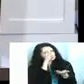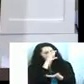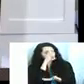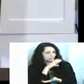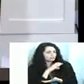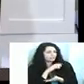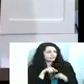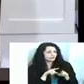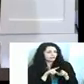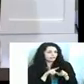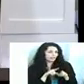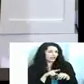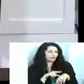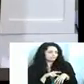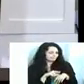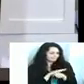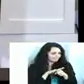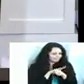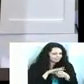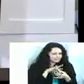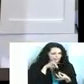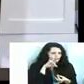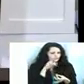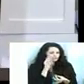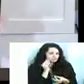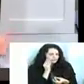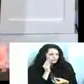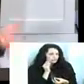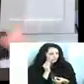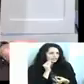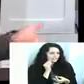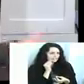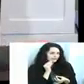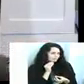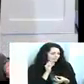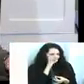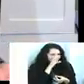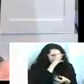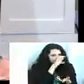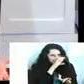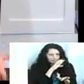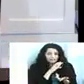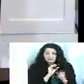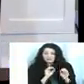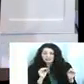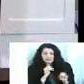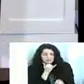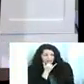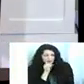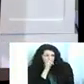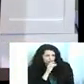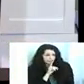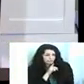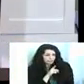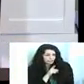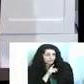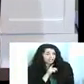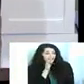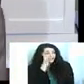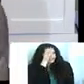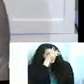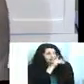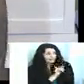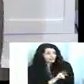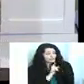own spiritual locations and our own spiritual journeys. And there's nothing wrong with searching for truth, a truth that will ultimately set us